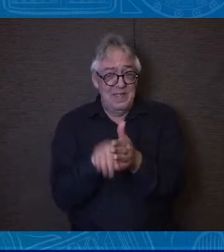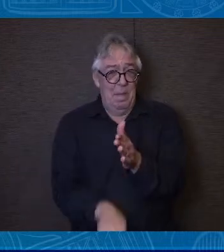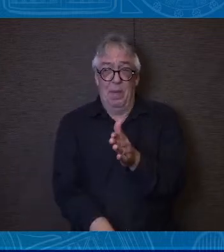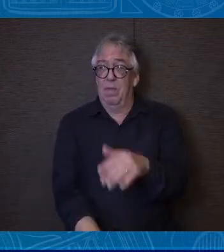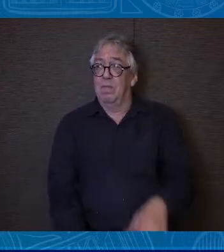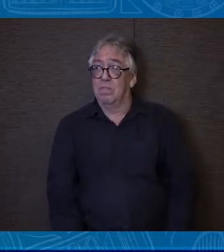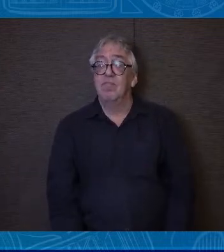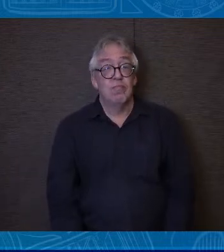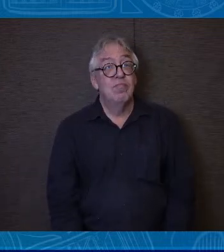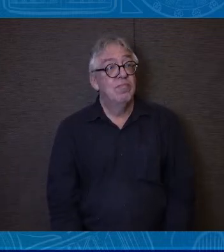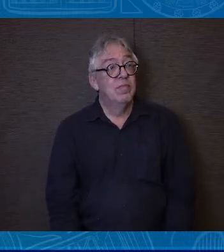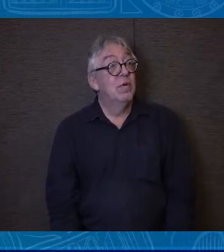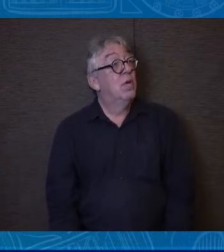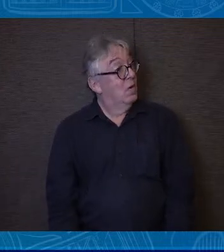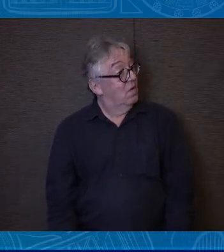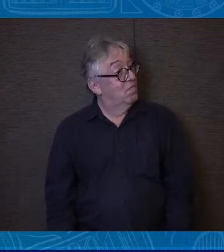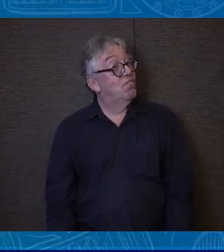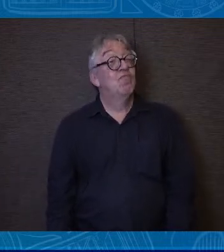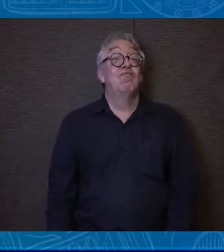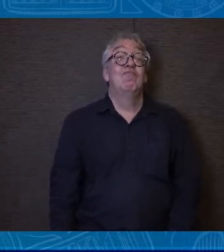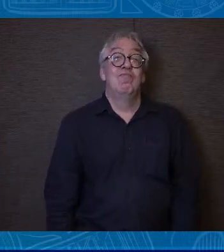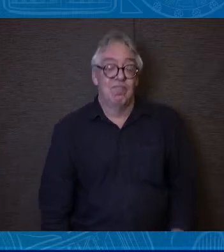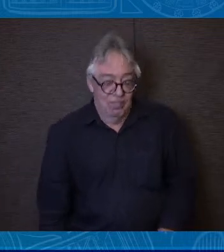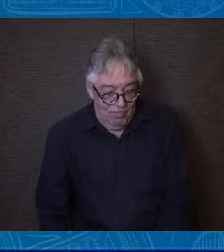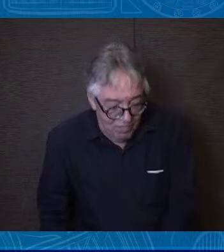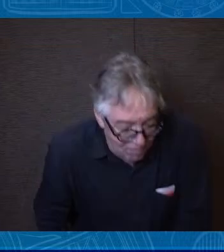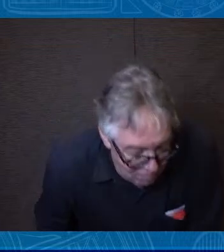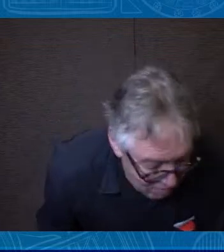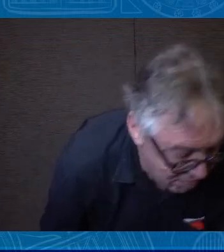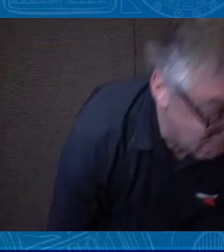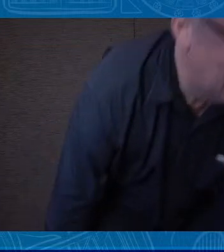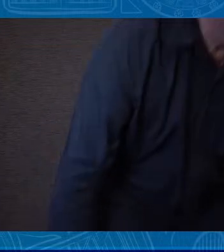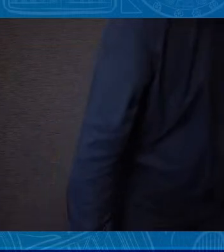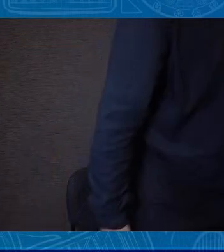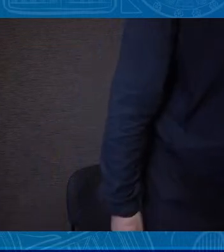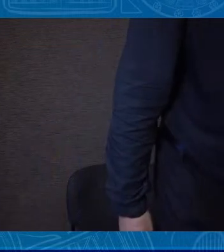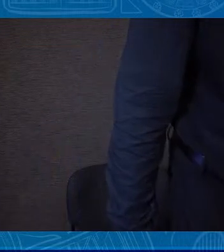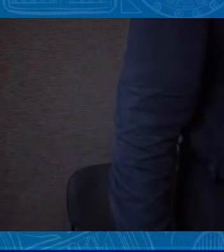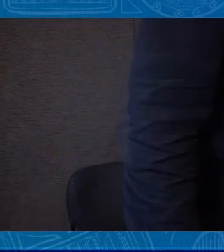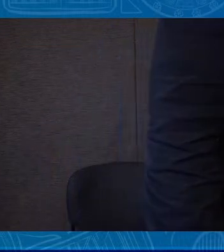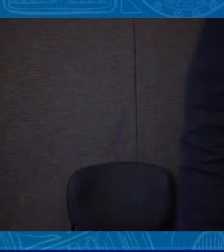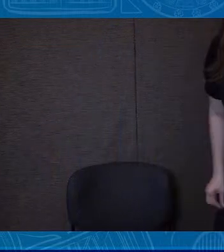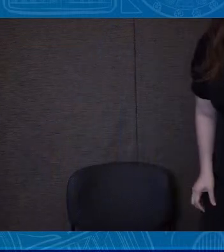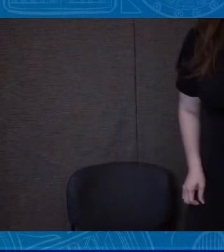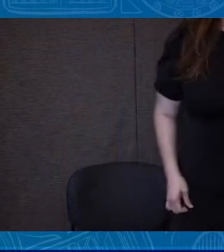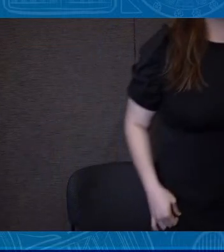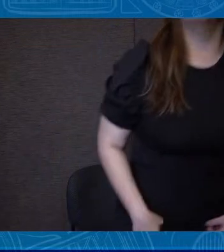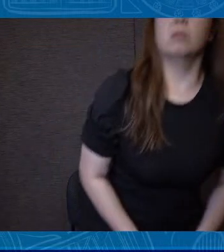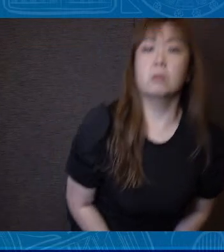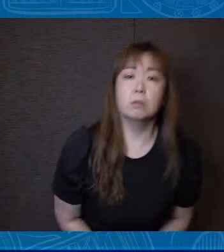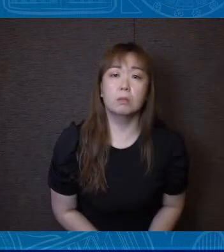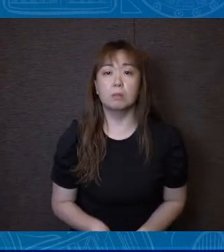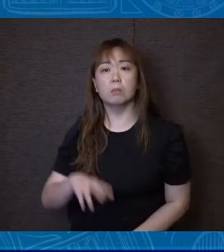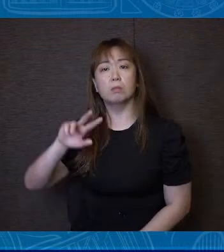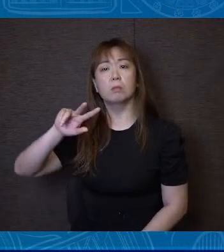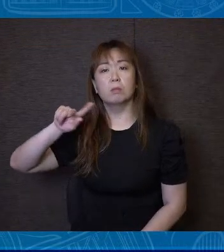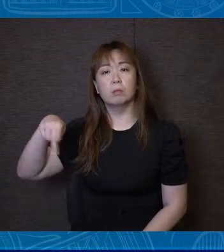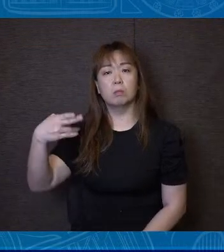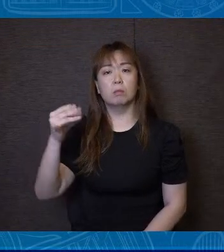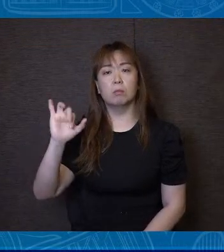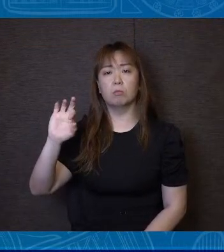of needs. You know, Philip, you made a very interesting point. No? Today we have a lot of